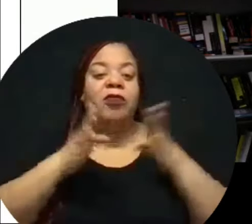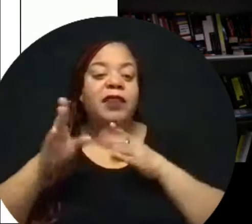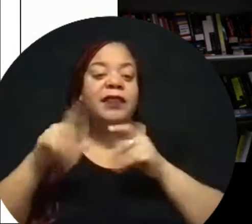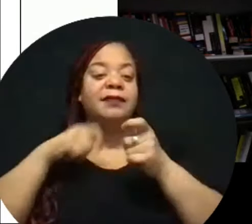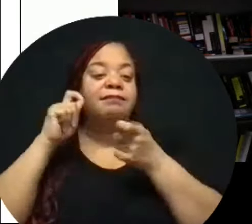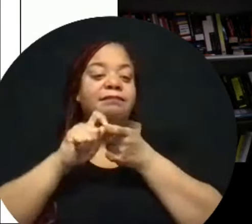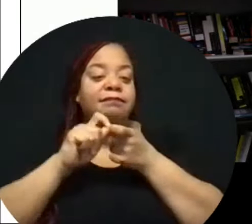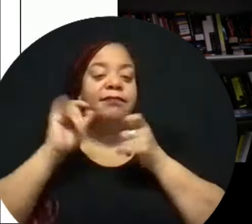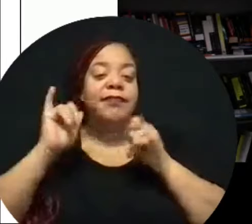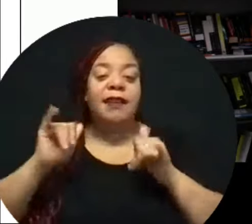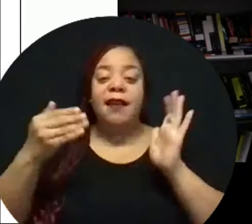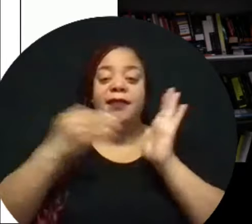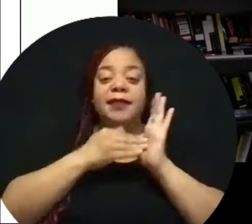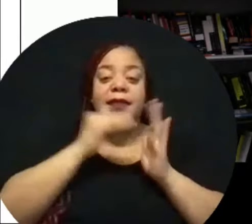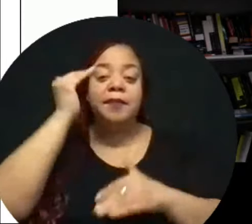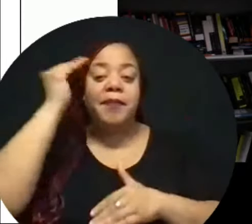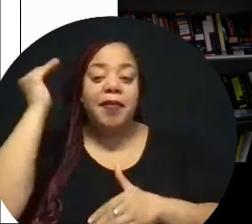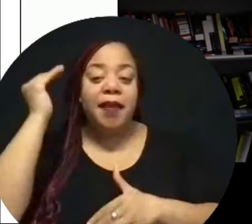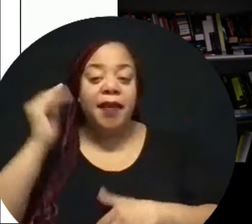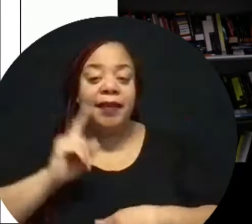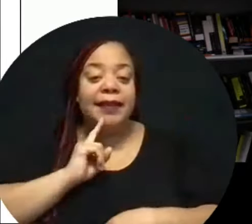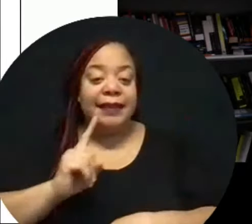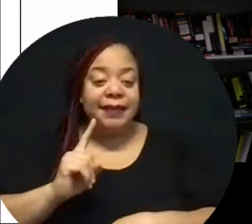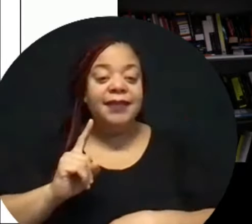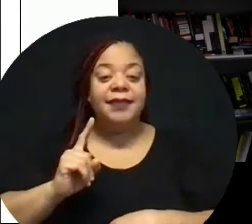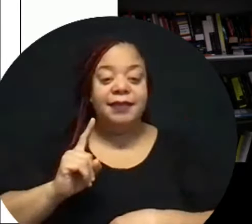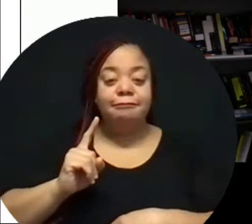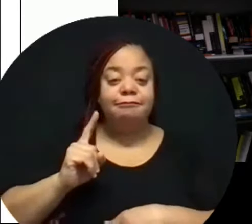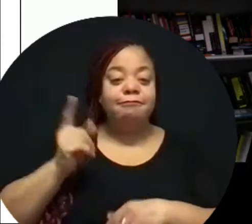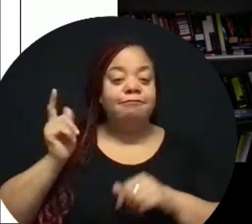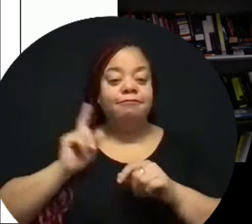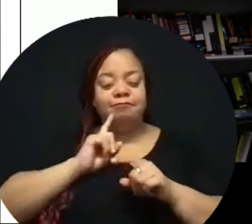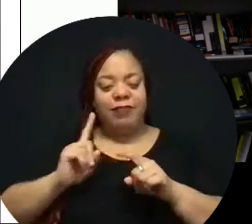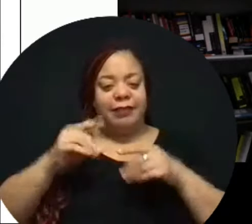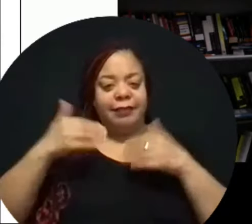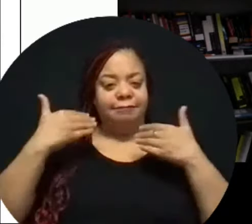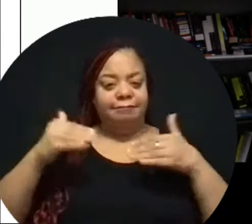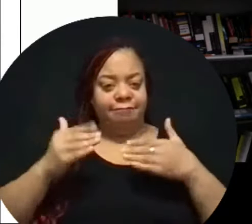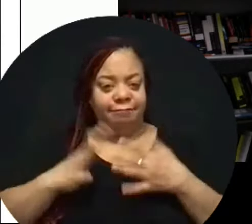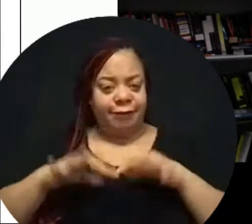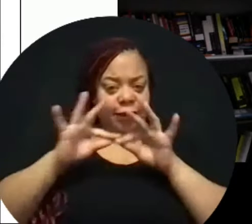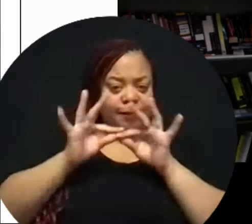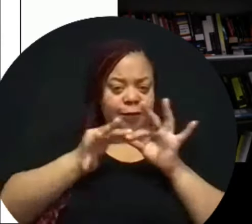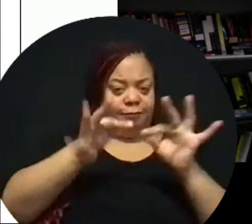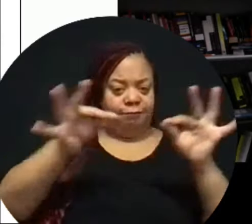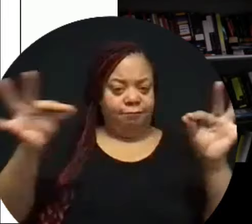names where things can be taken from, but also where